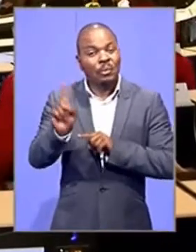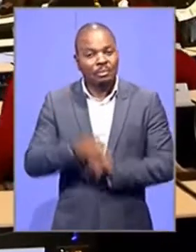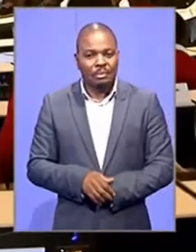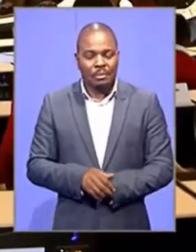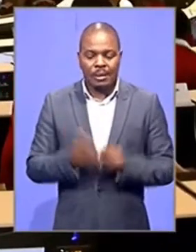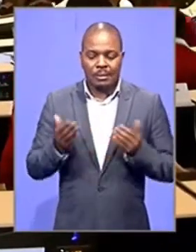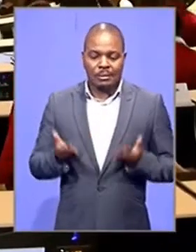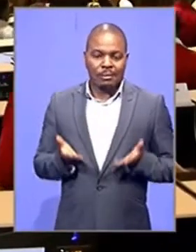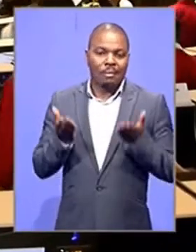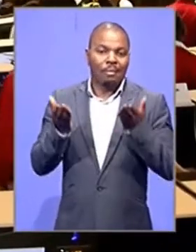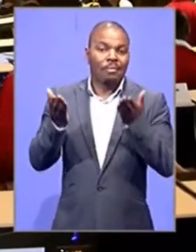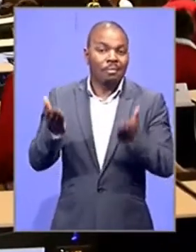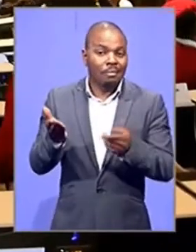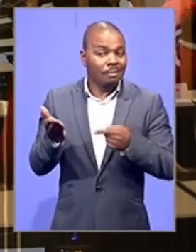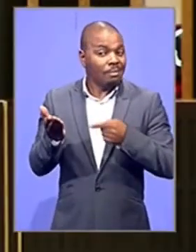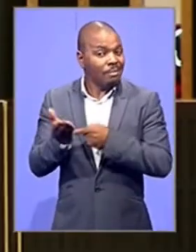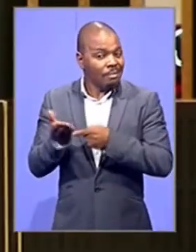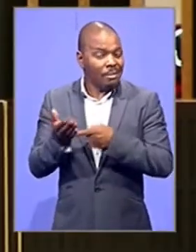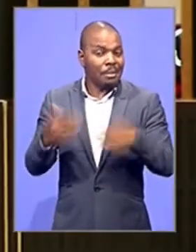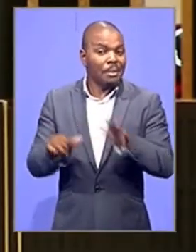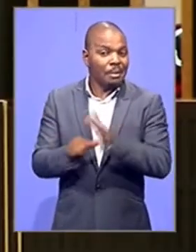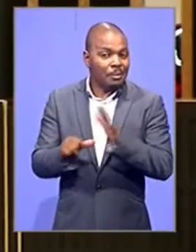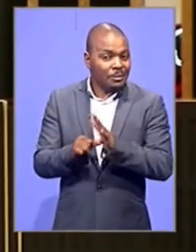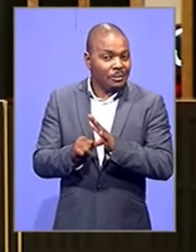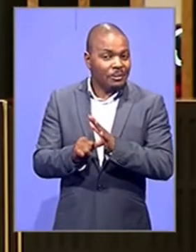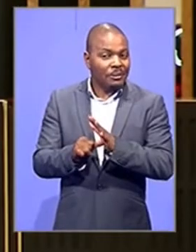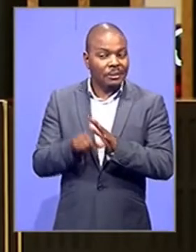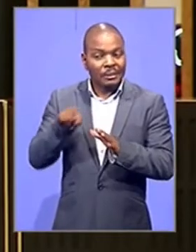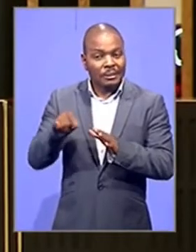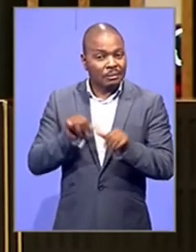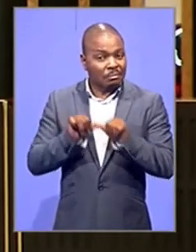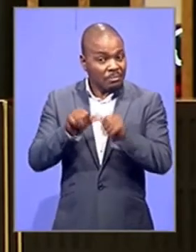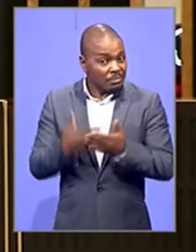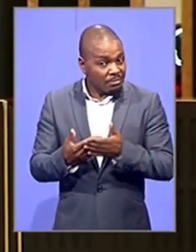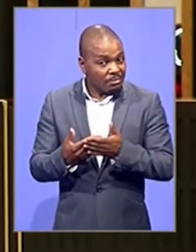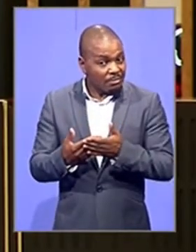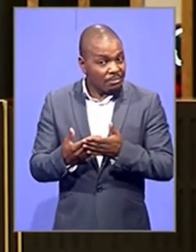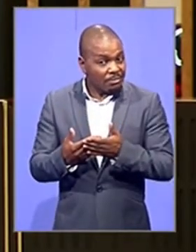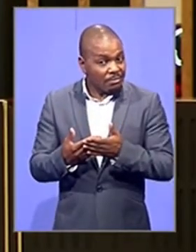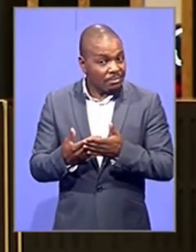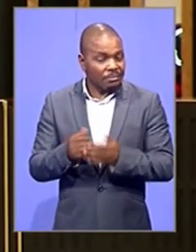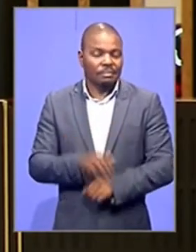ya ditshebeletso yeo e leng yona ntlha ya sehloho e tla hle e phethahatswe.